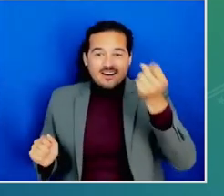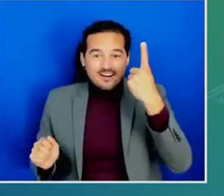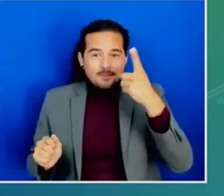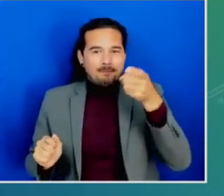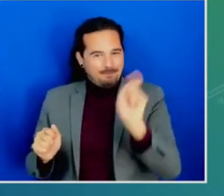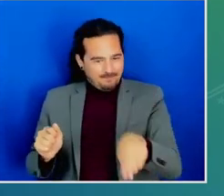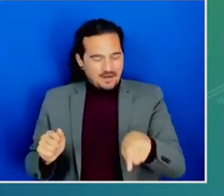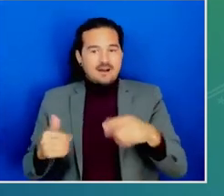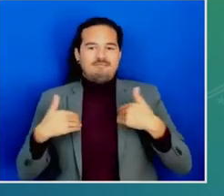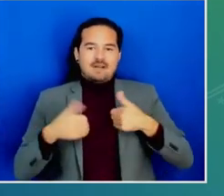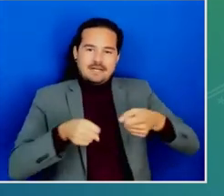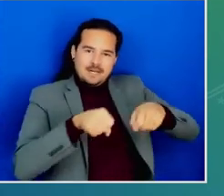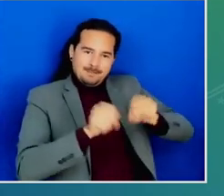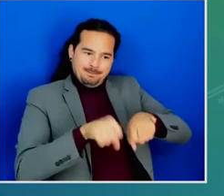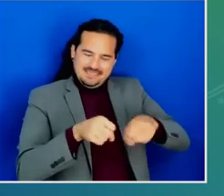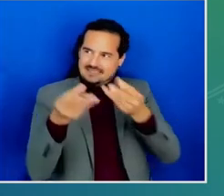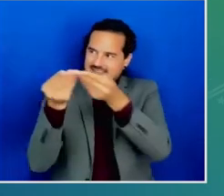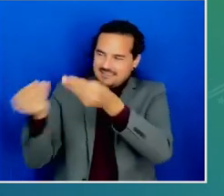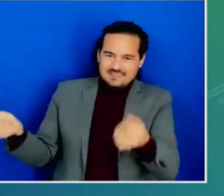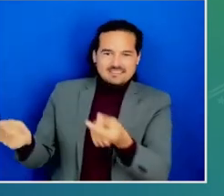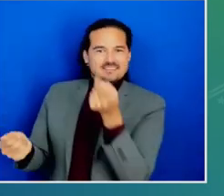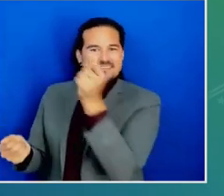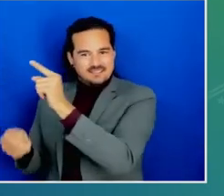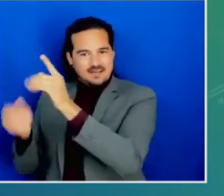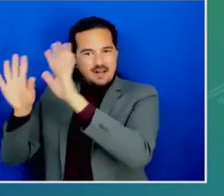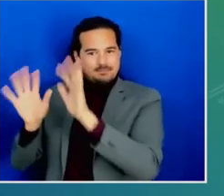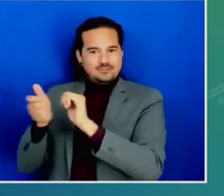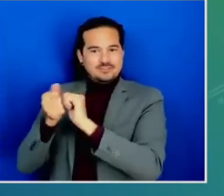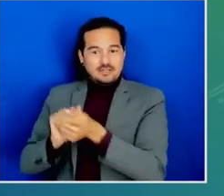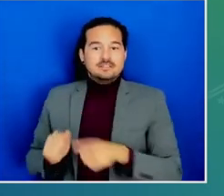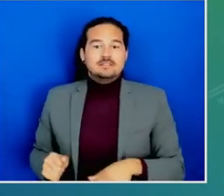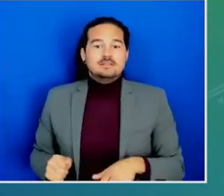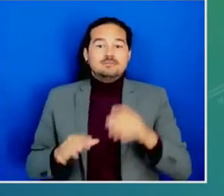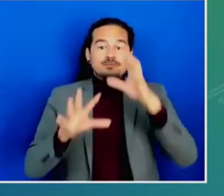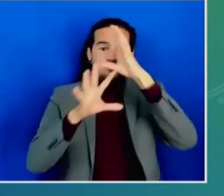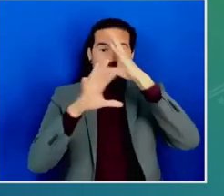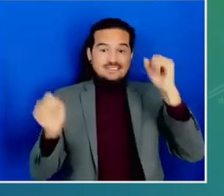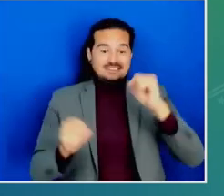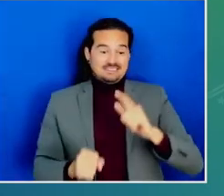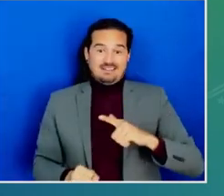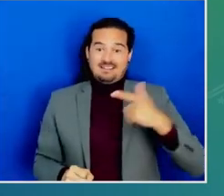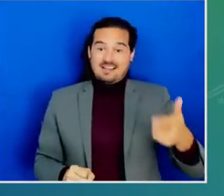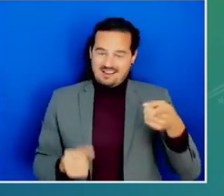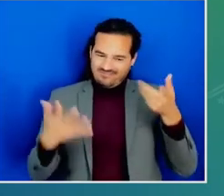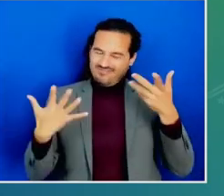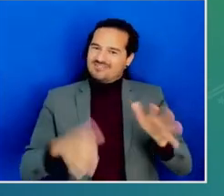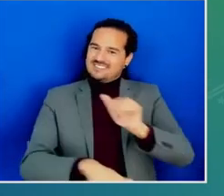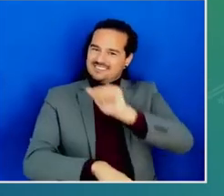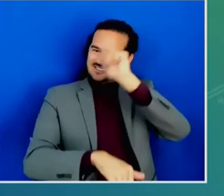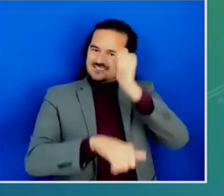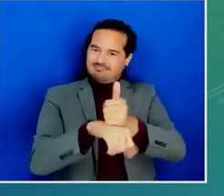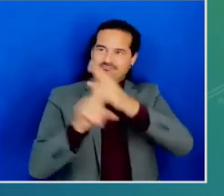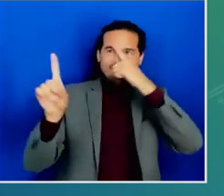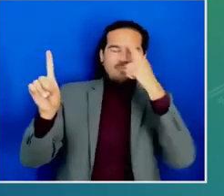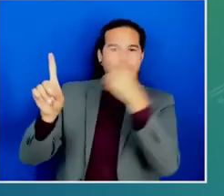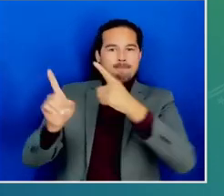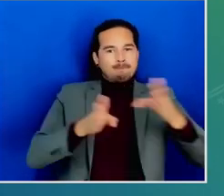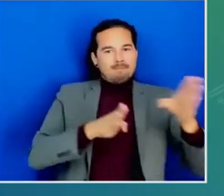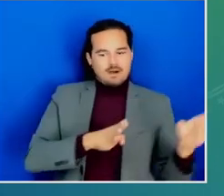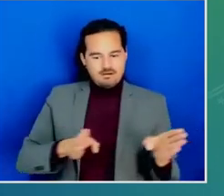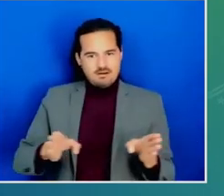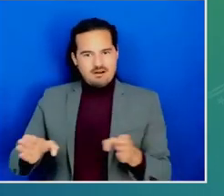together. The president-elect has put together the strongest climate plan ever raised to this level